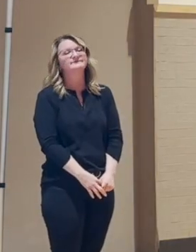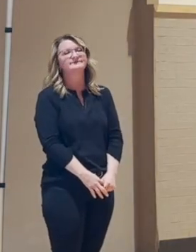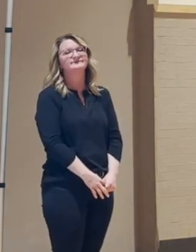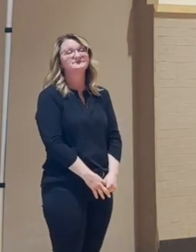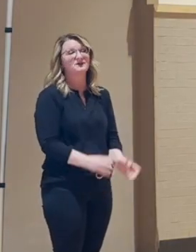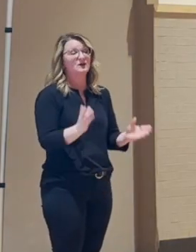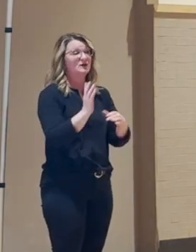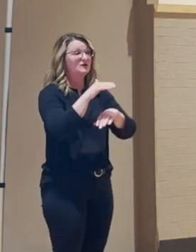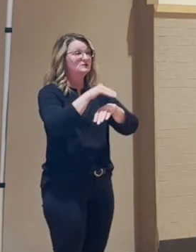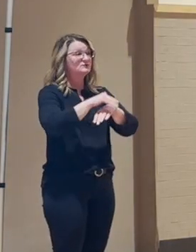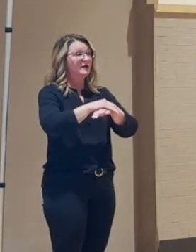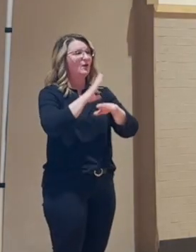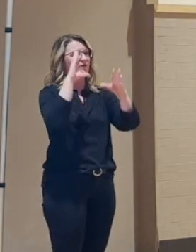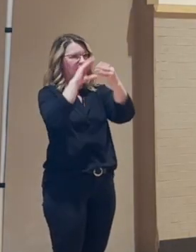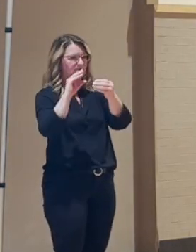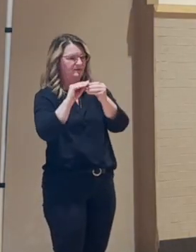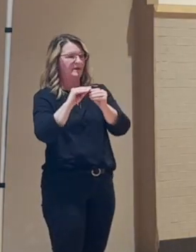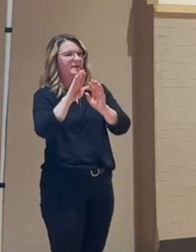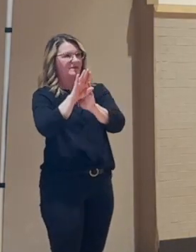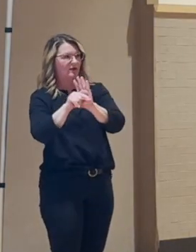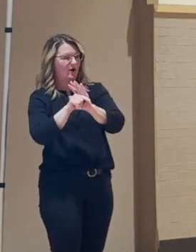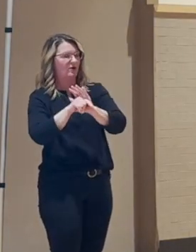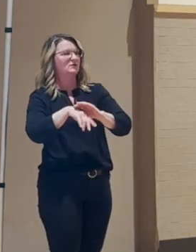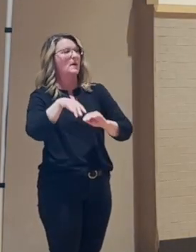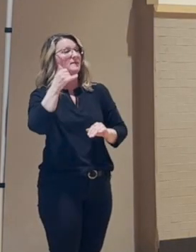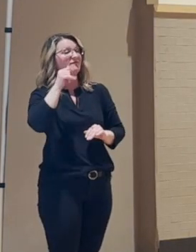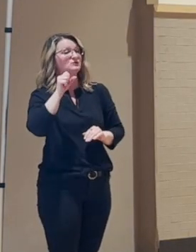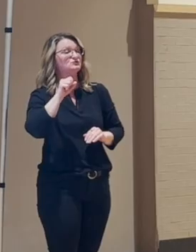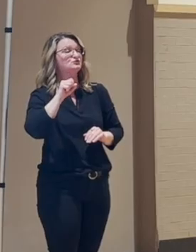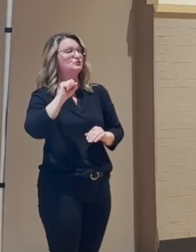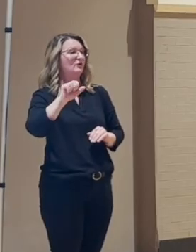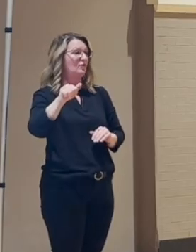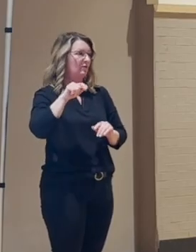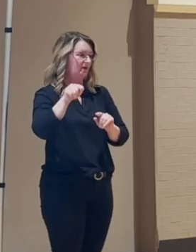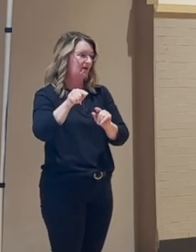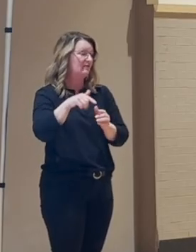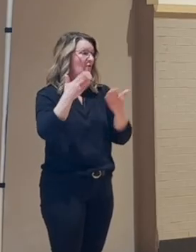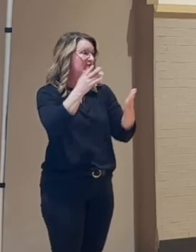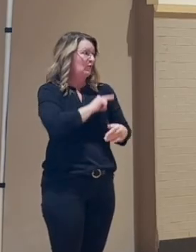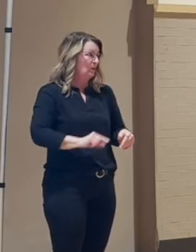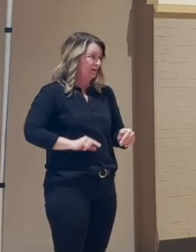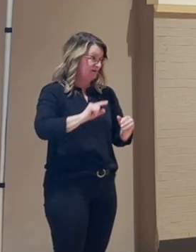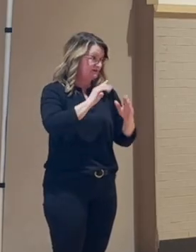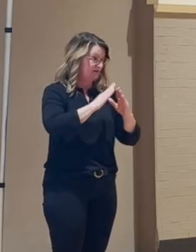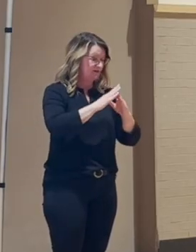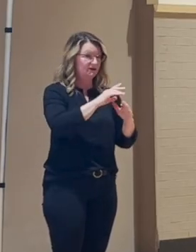In tonight's presentation, you'll get a little background on the Buffalo Sewer Authority, the overall plan for our Queen City Clean Waters